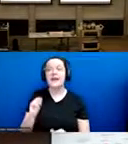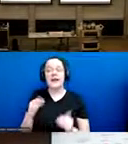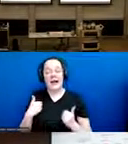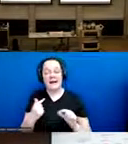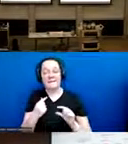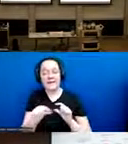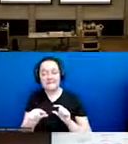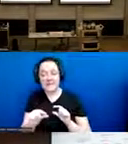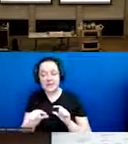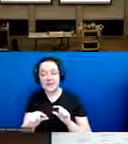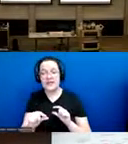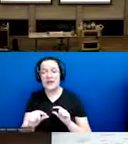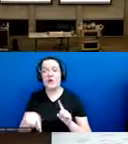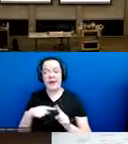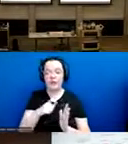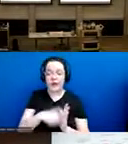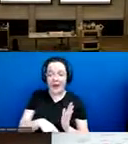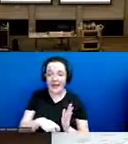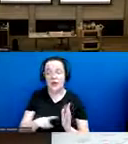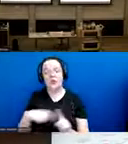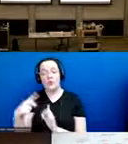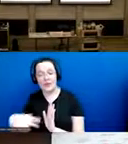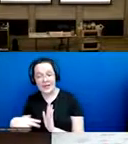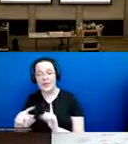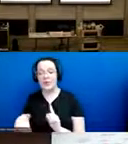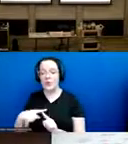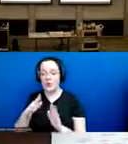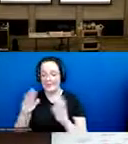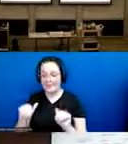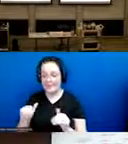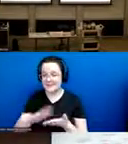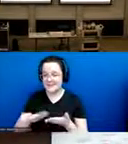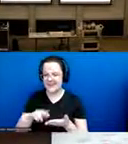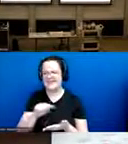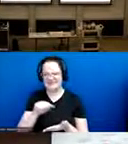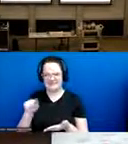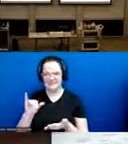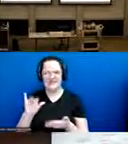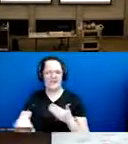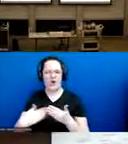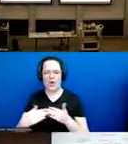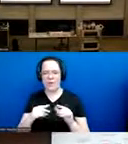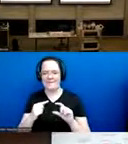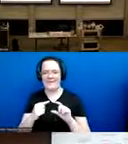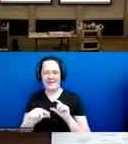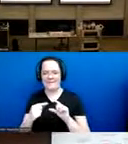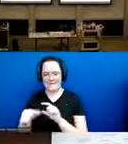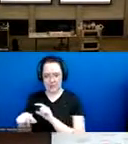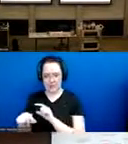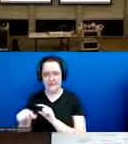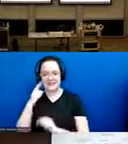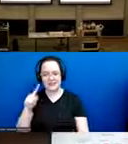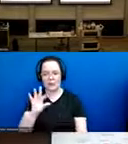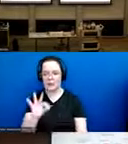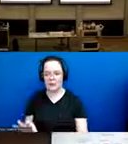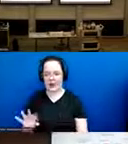it, when you're reading it, when you are cleaning all the systems, these are all the efficiencies that then decrease the rate of entanglement distribution